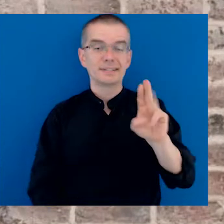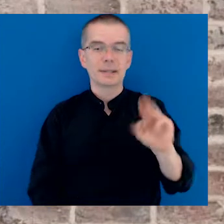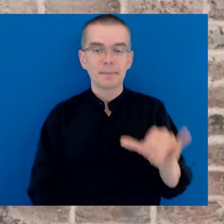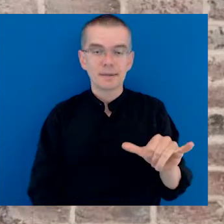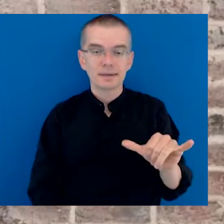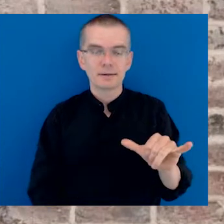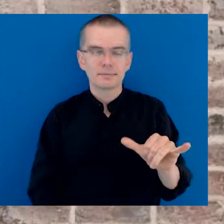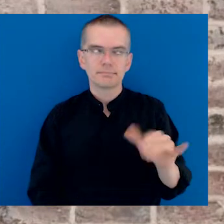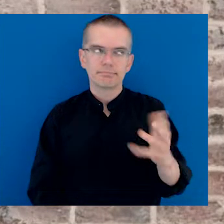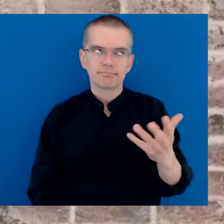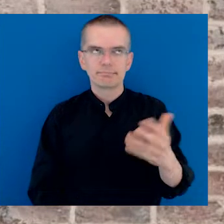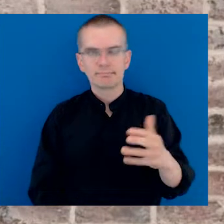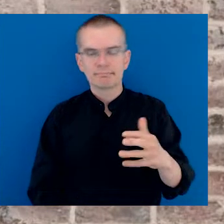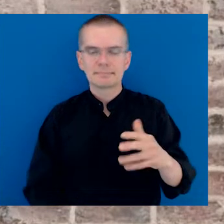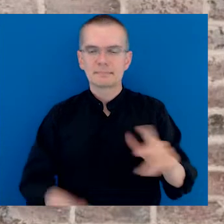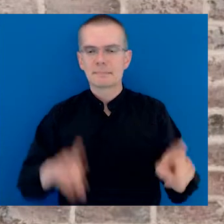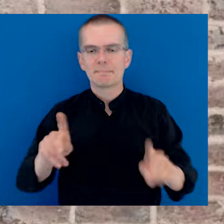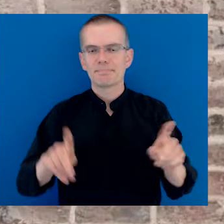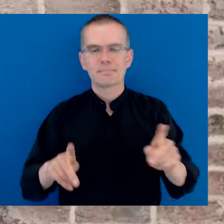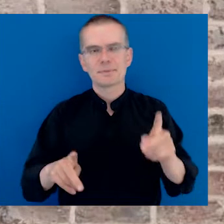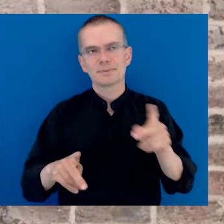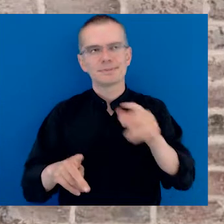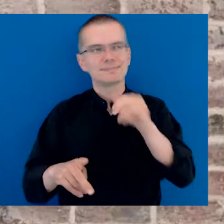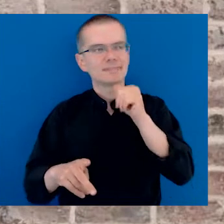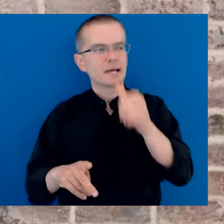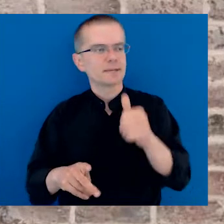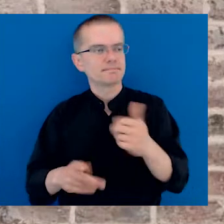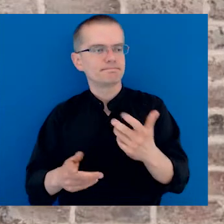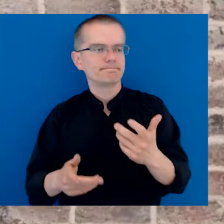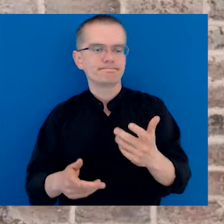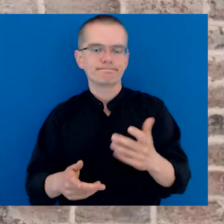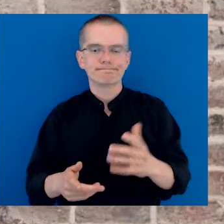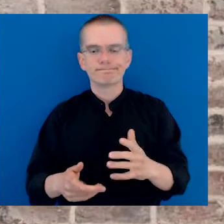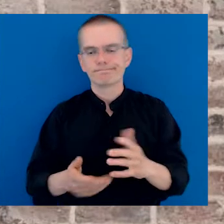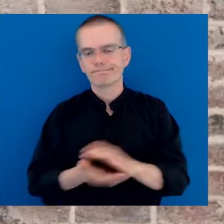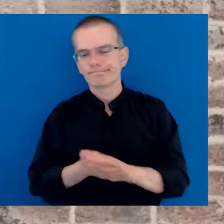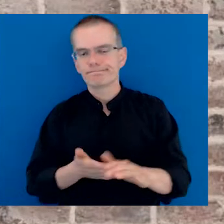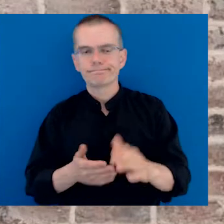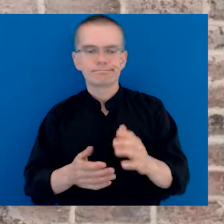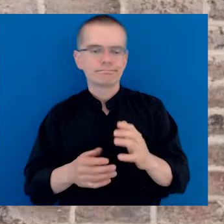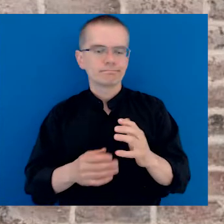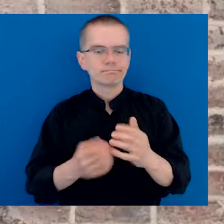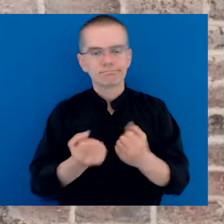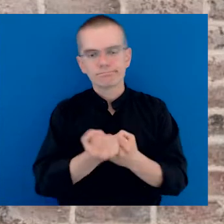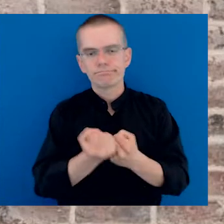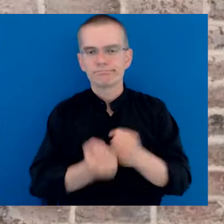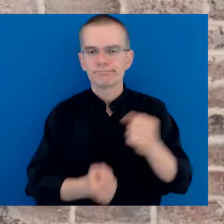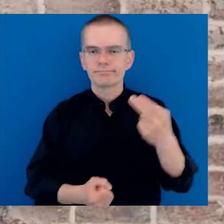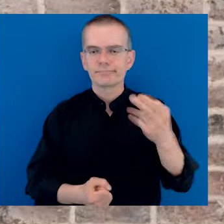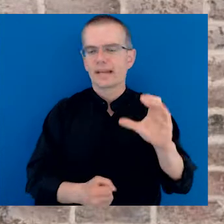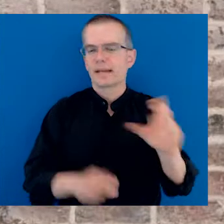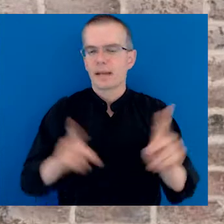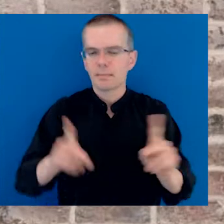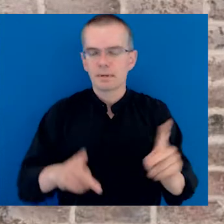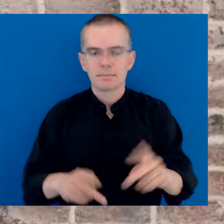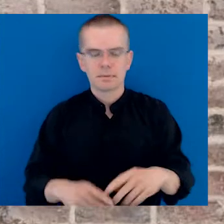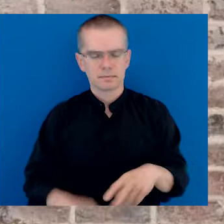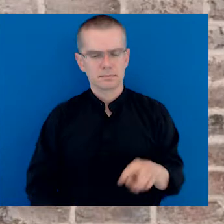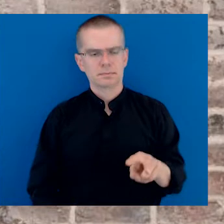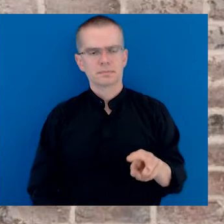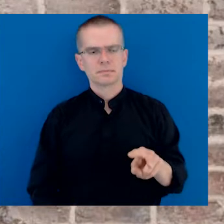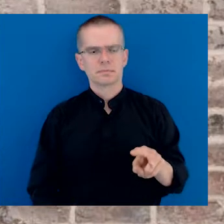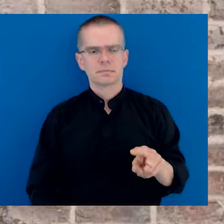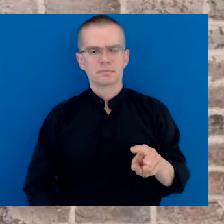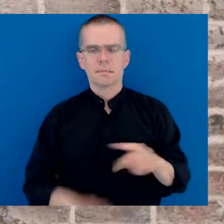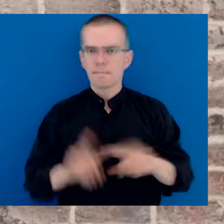and, people were not giving handicapped people the sort of opportunities they have now, it just tells you, how beloved